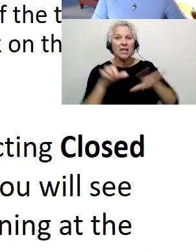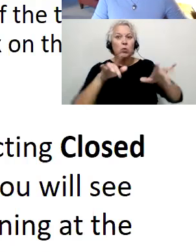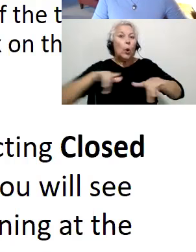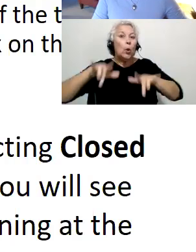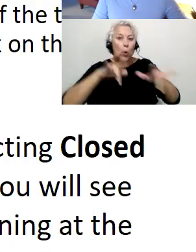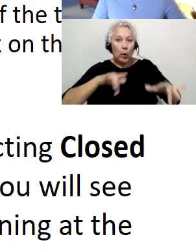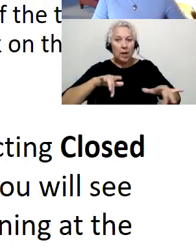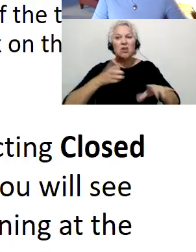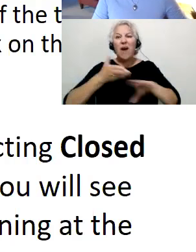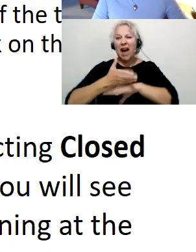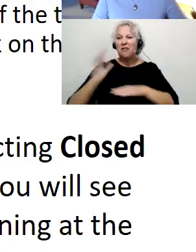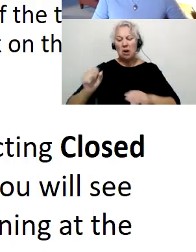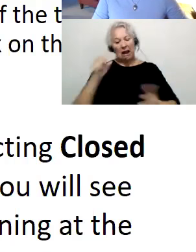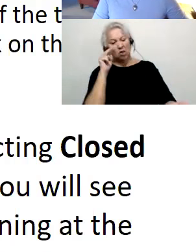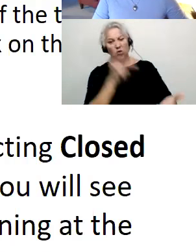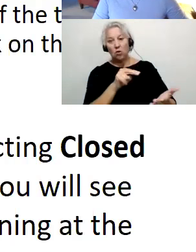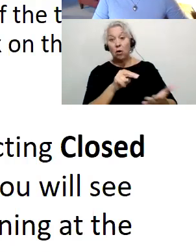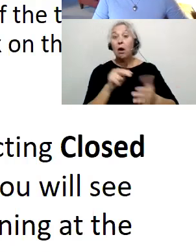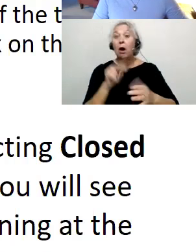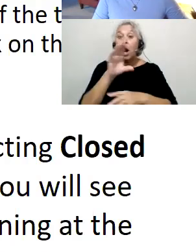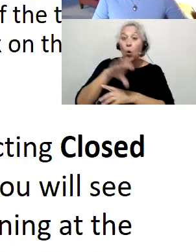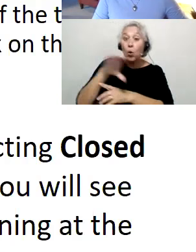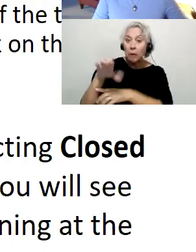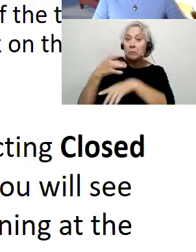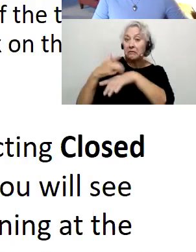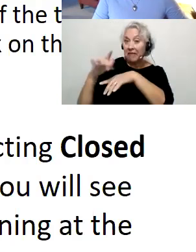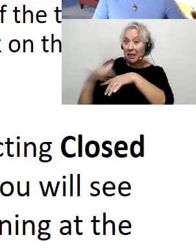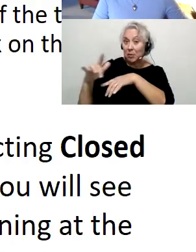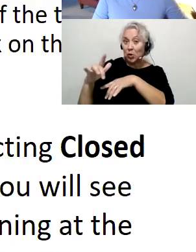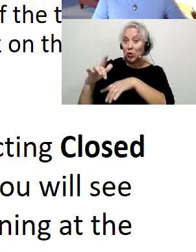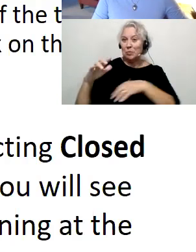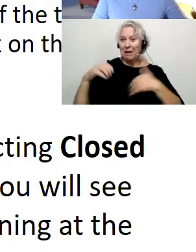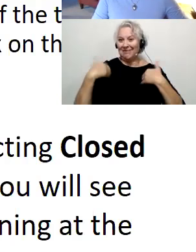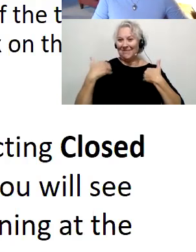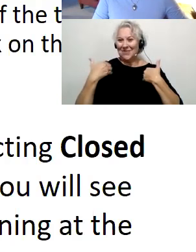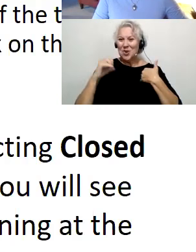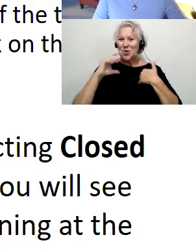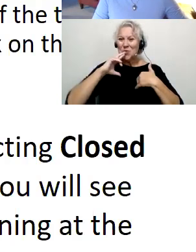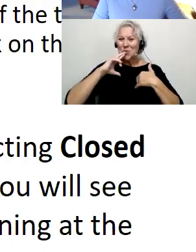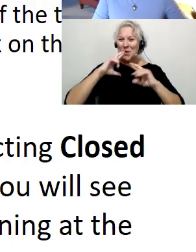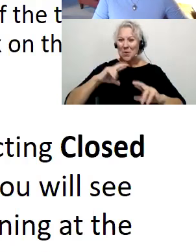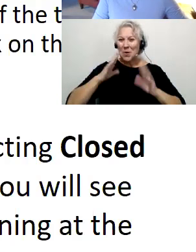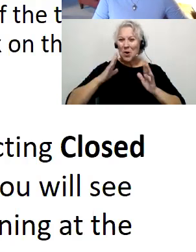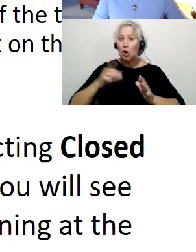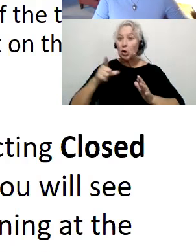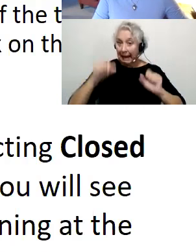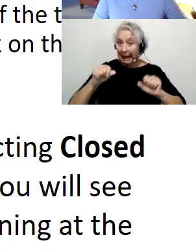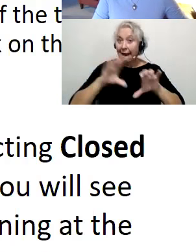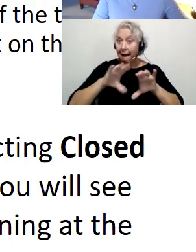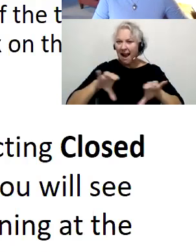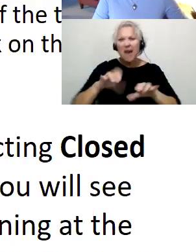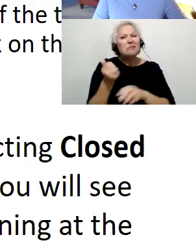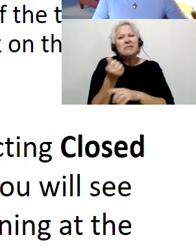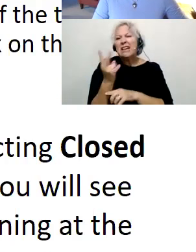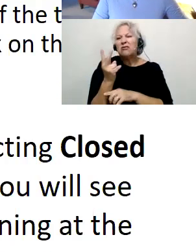event. Closed captions are available by young reporters. You can view closed captions a couple of